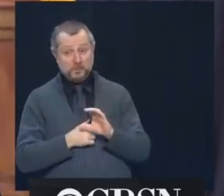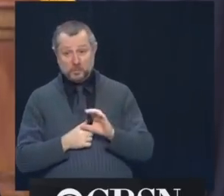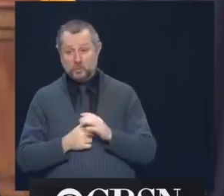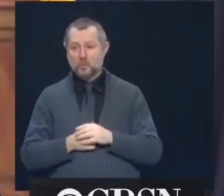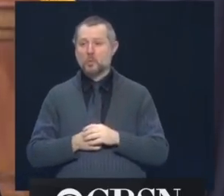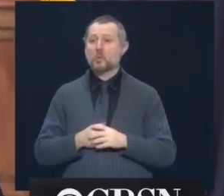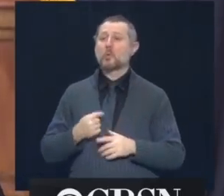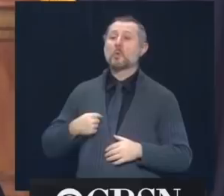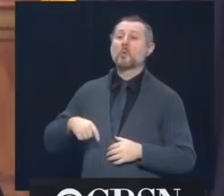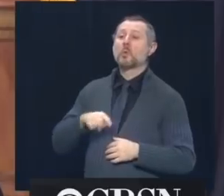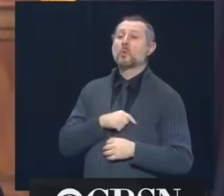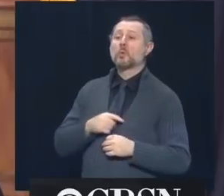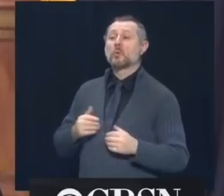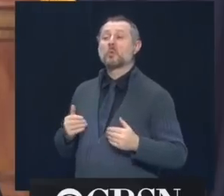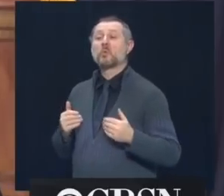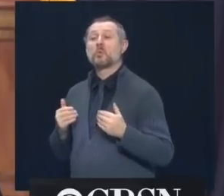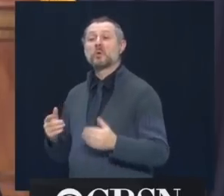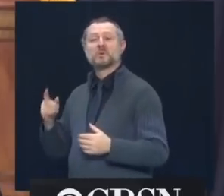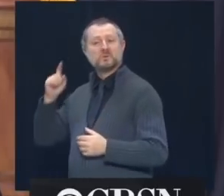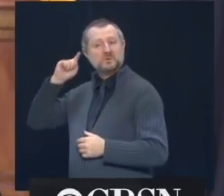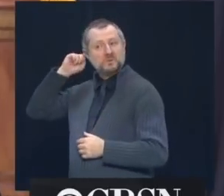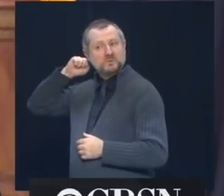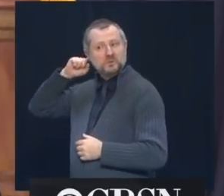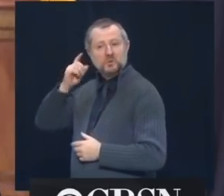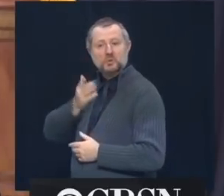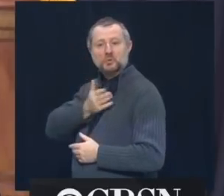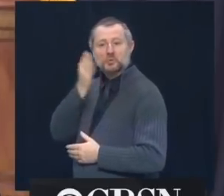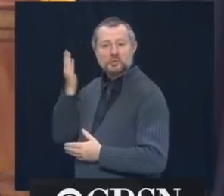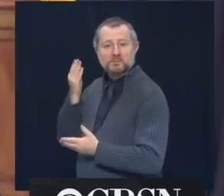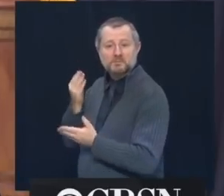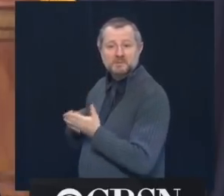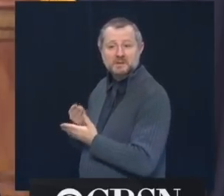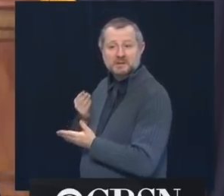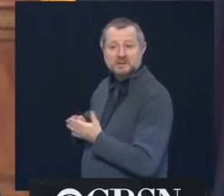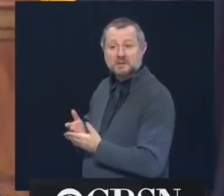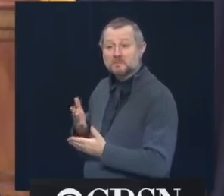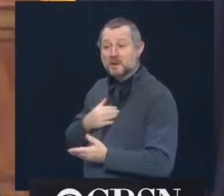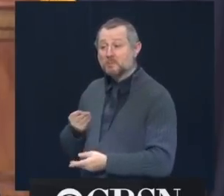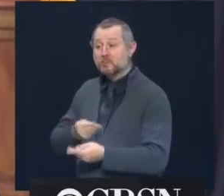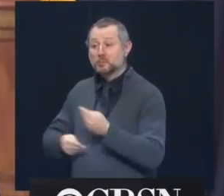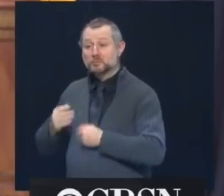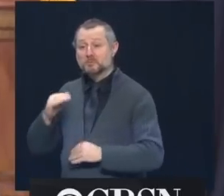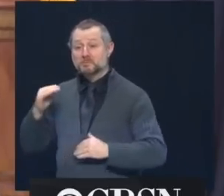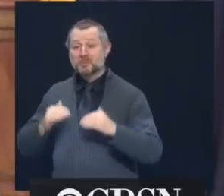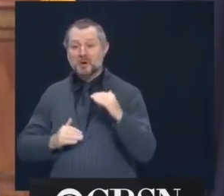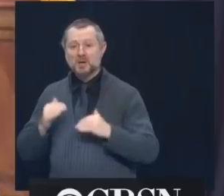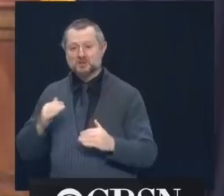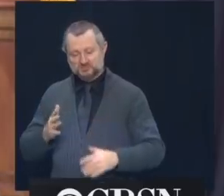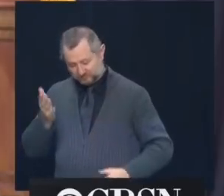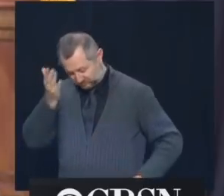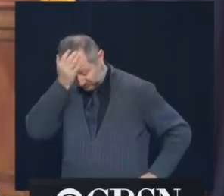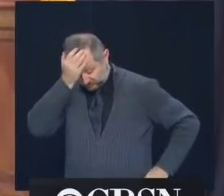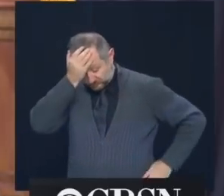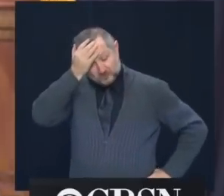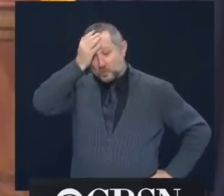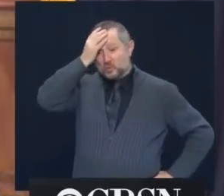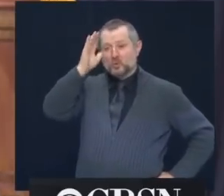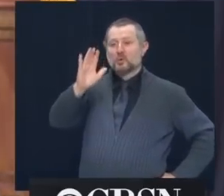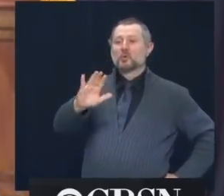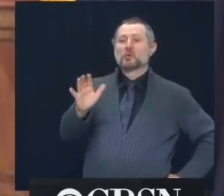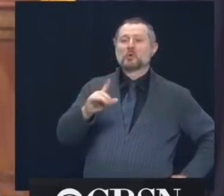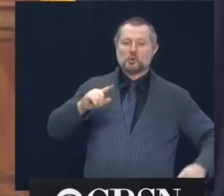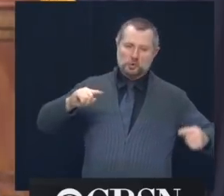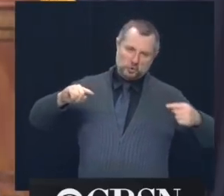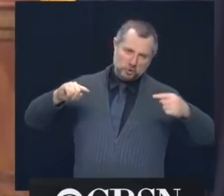from Washington, balancing this budget is going to be detrimental to the state,